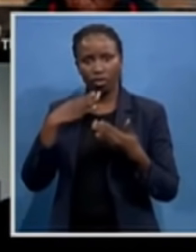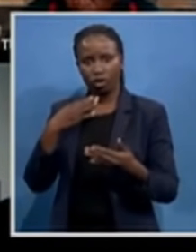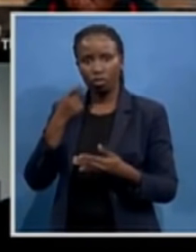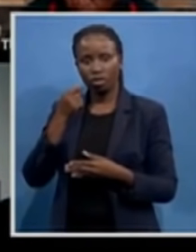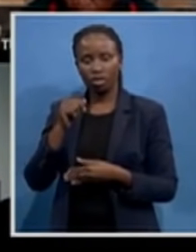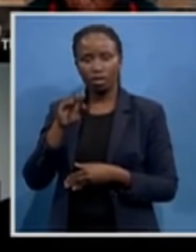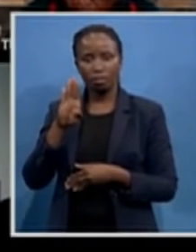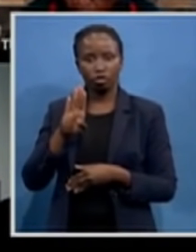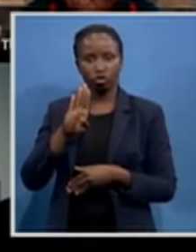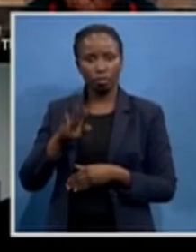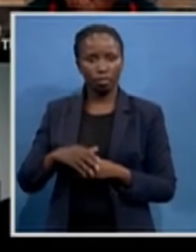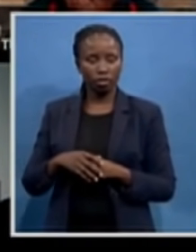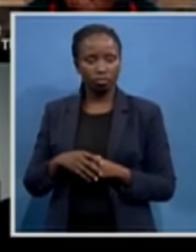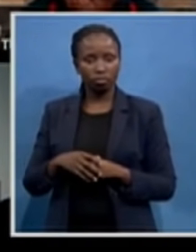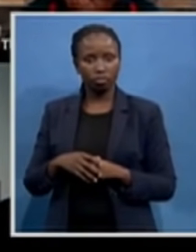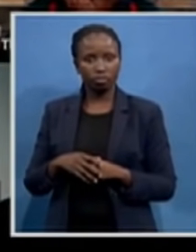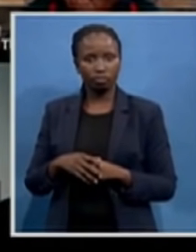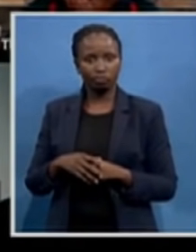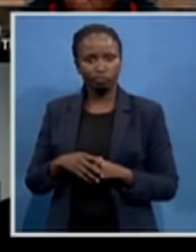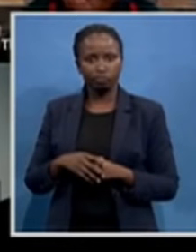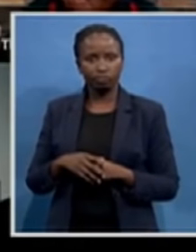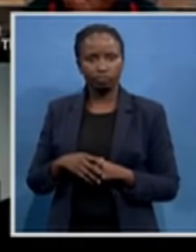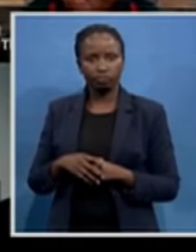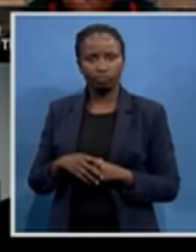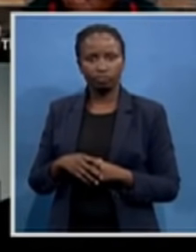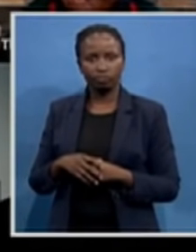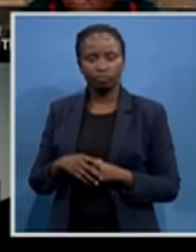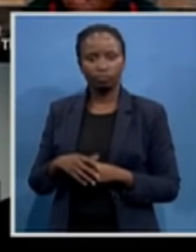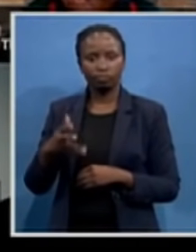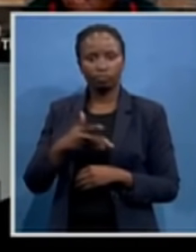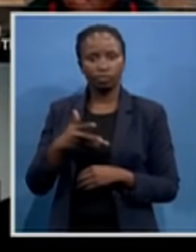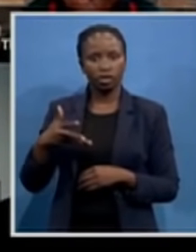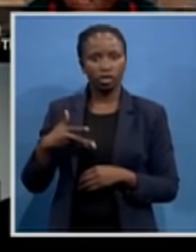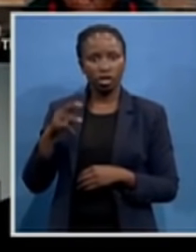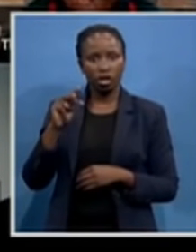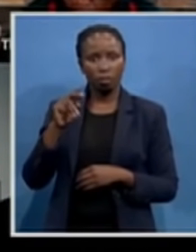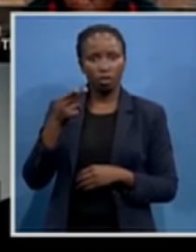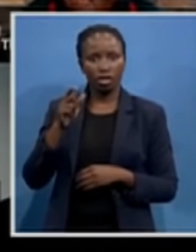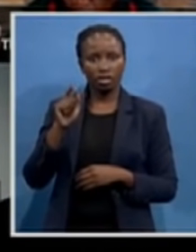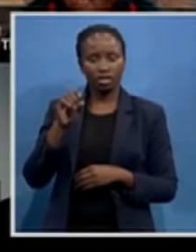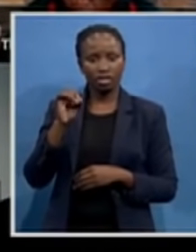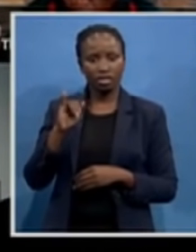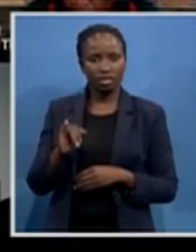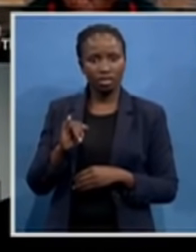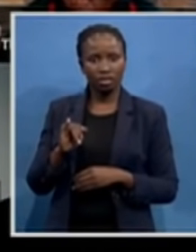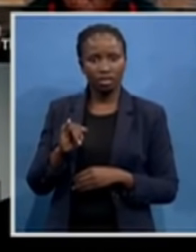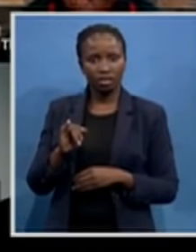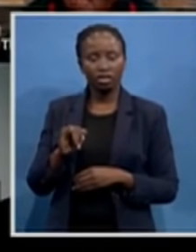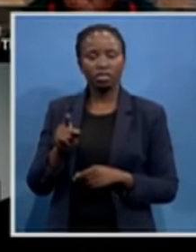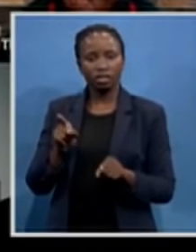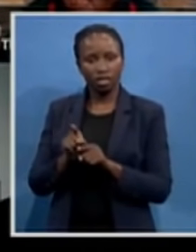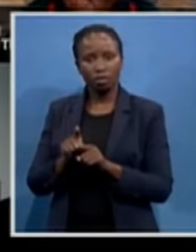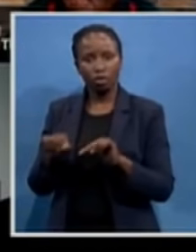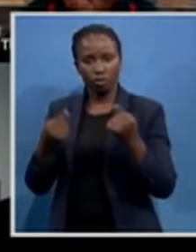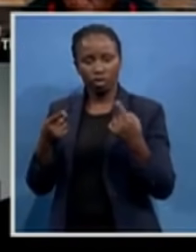Ms. Mutlasedi. Acting Deputy Chief Justice, our position is similar to that advanced by the Democratic Alliance and